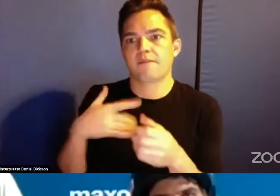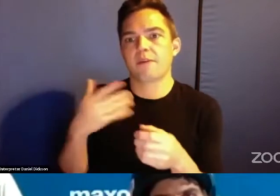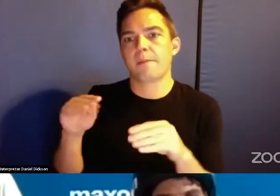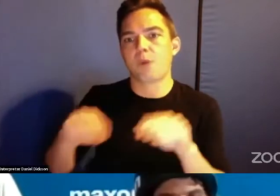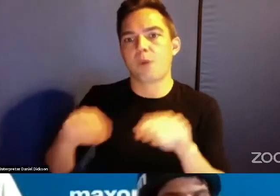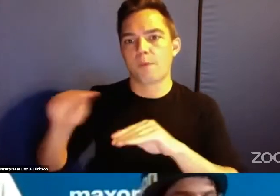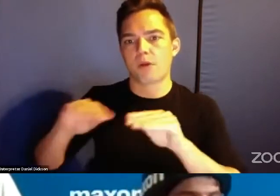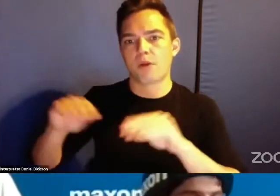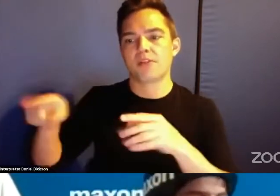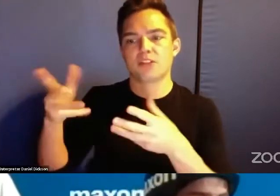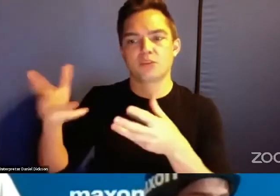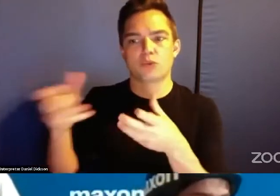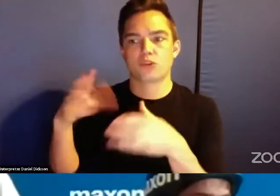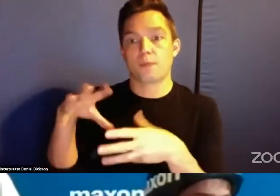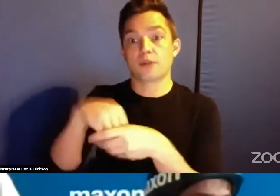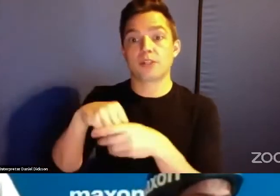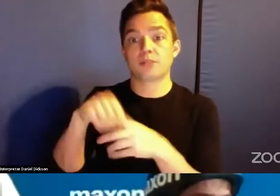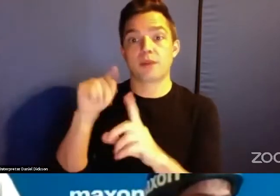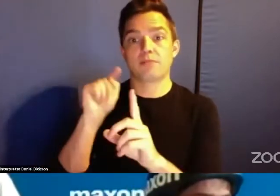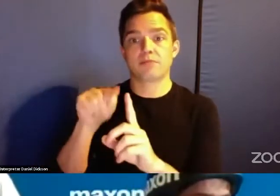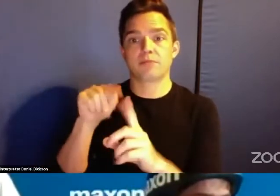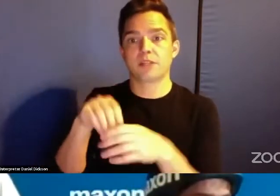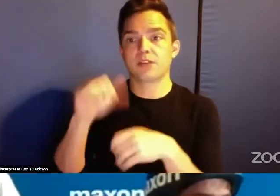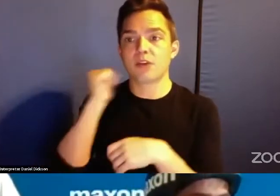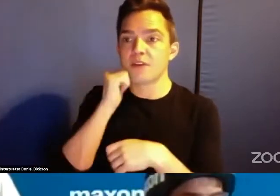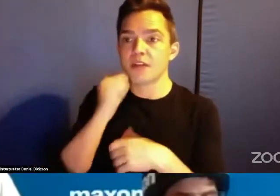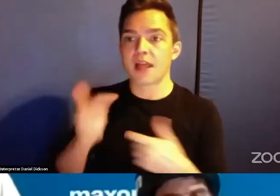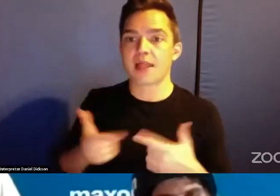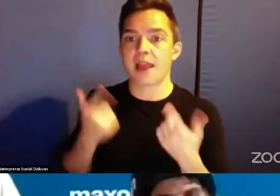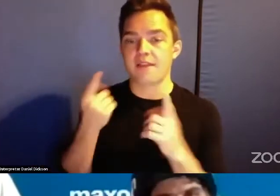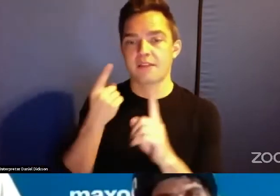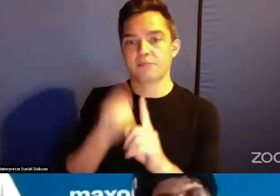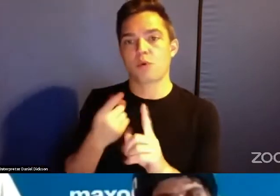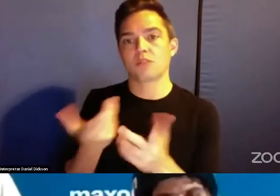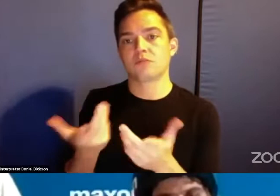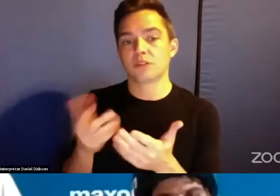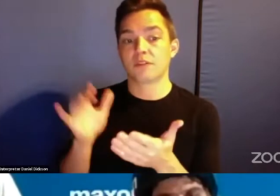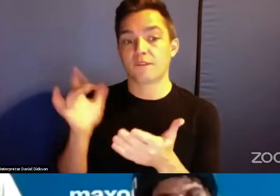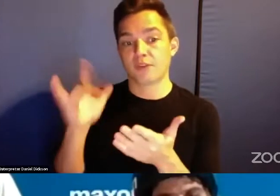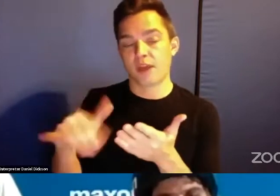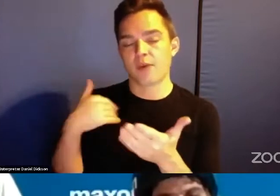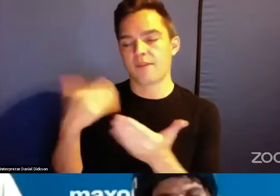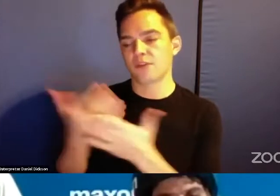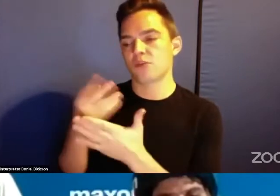lives. And for that, we have a new project which we are currently developing, where we